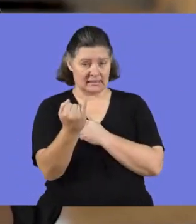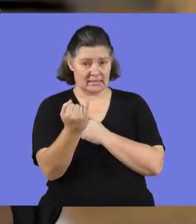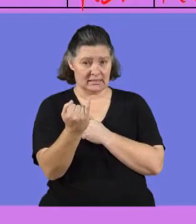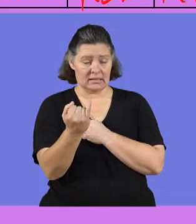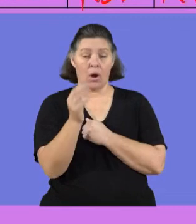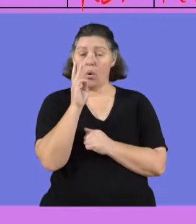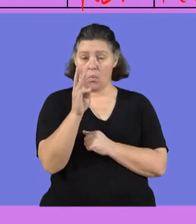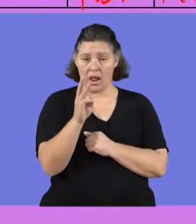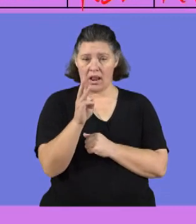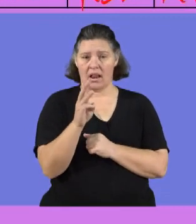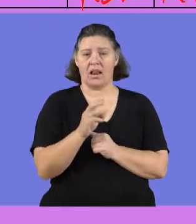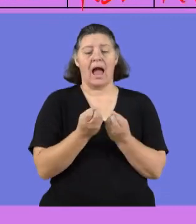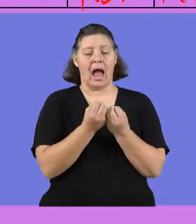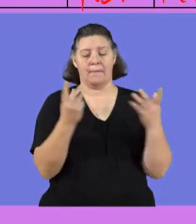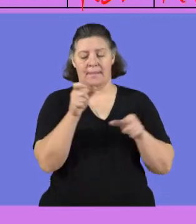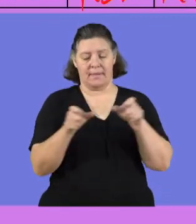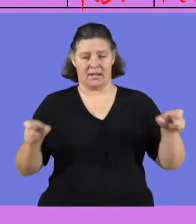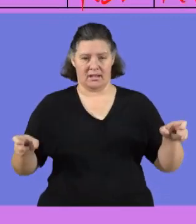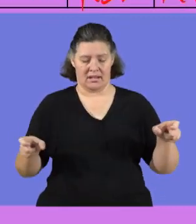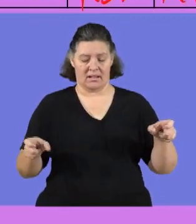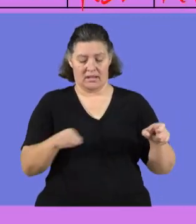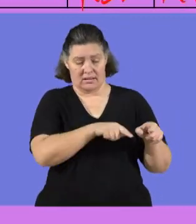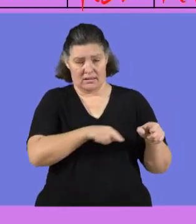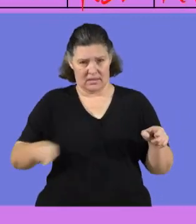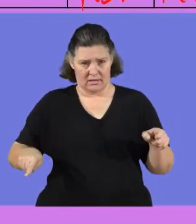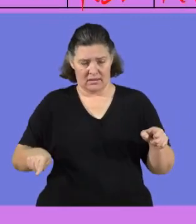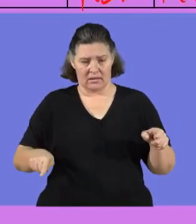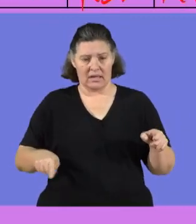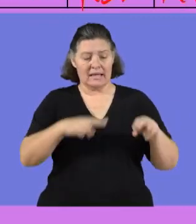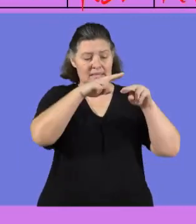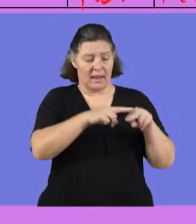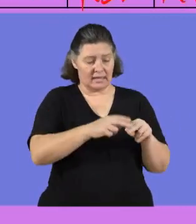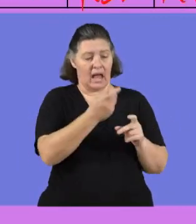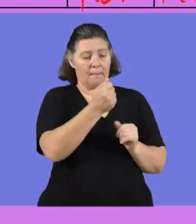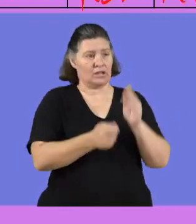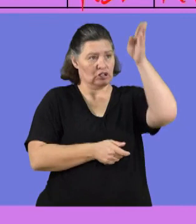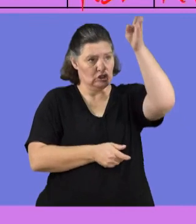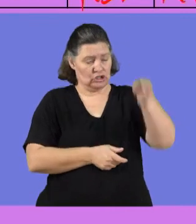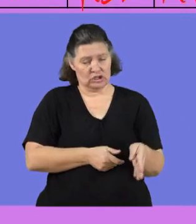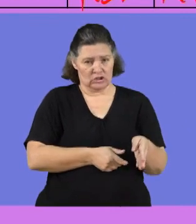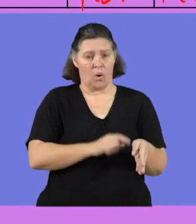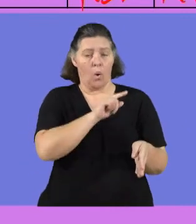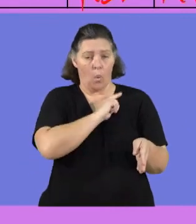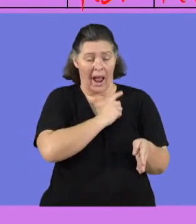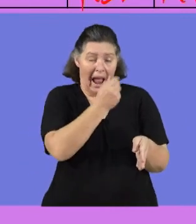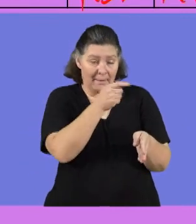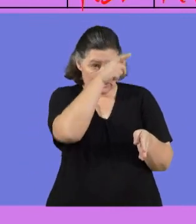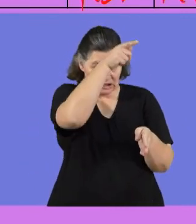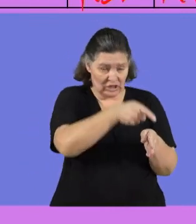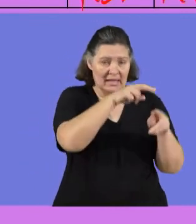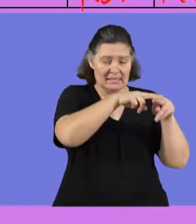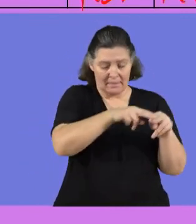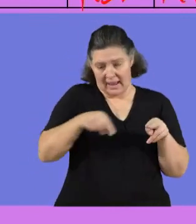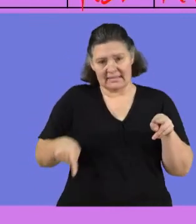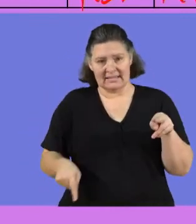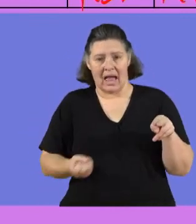we say independent is going to be number of people. The dependent will be the cost of transport, because the